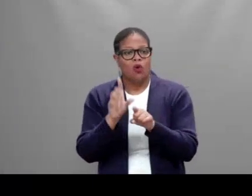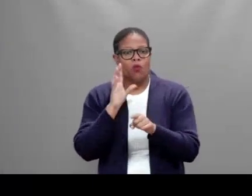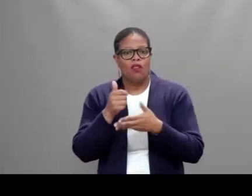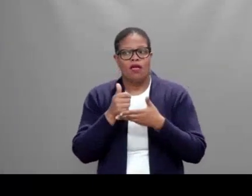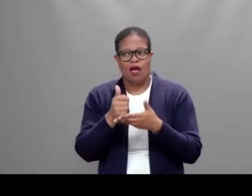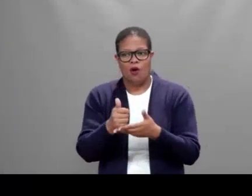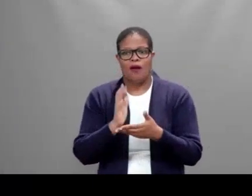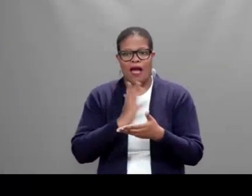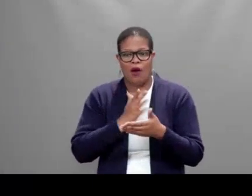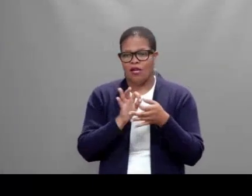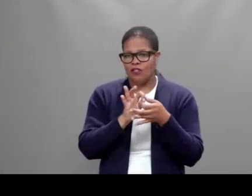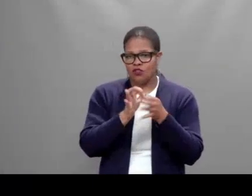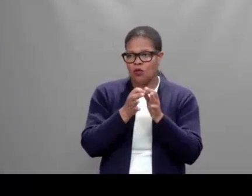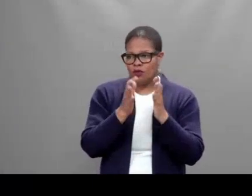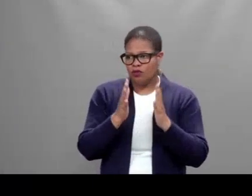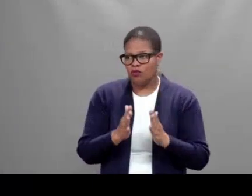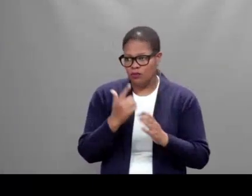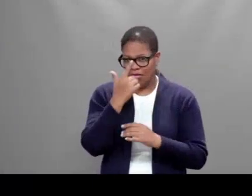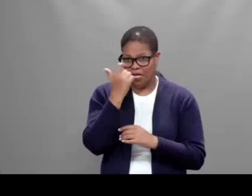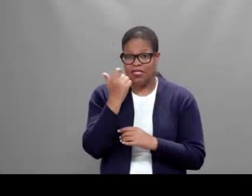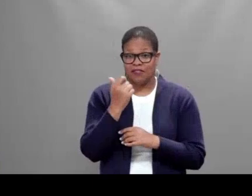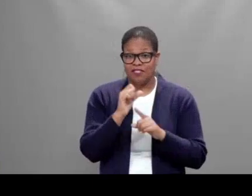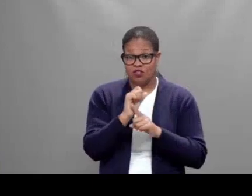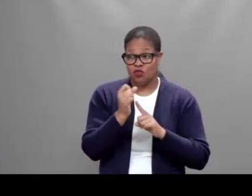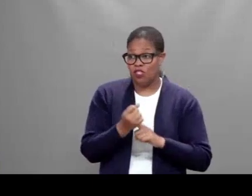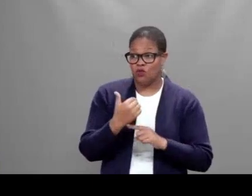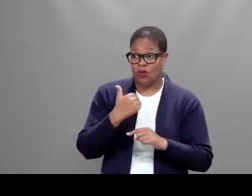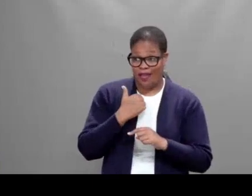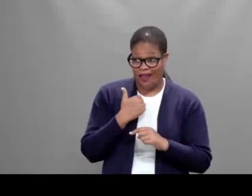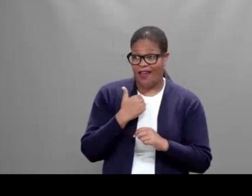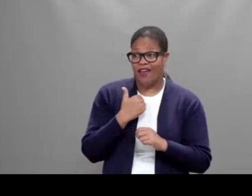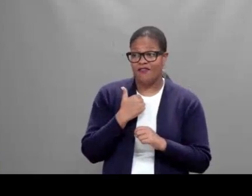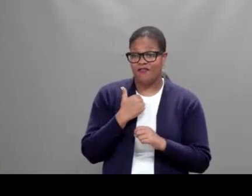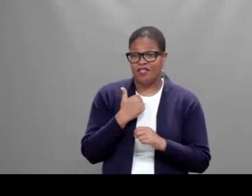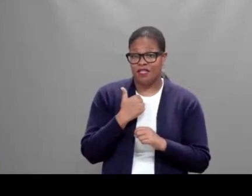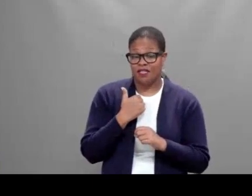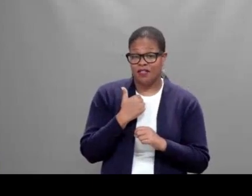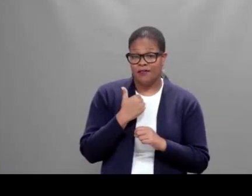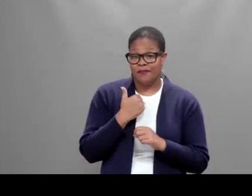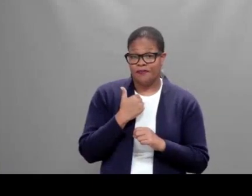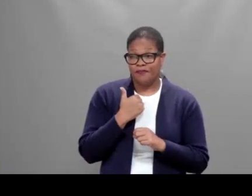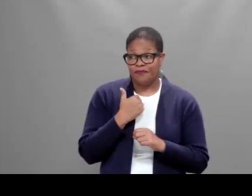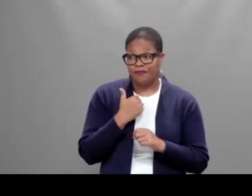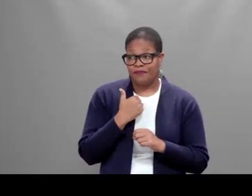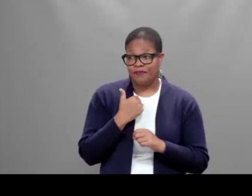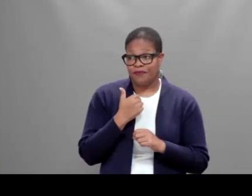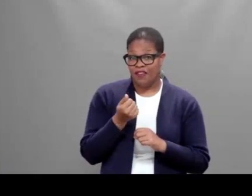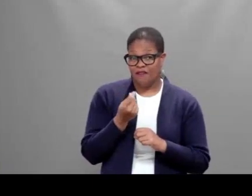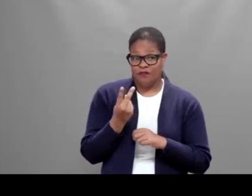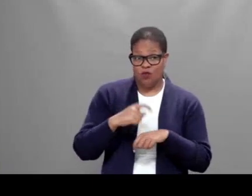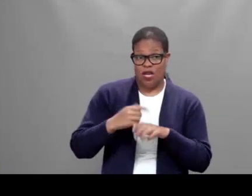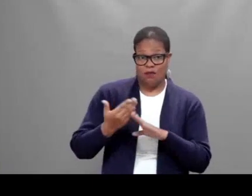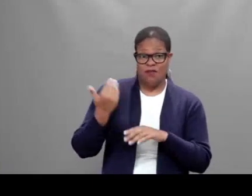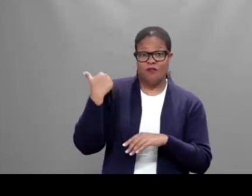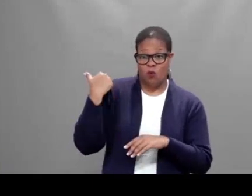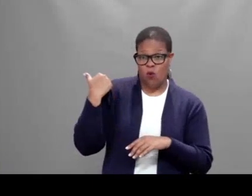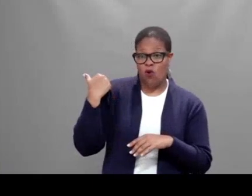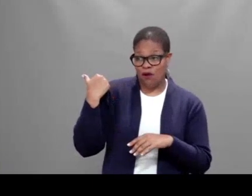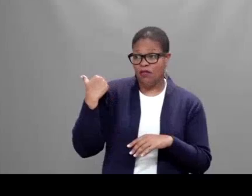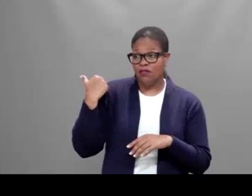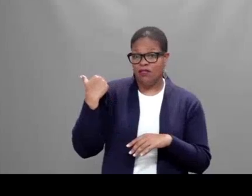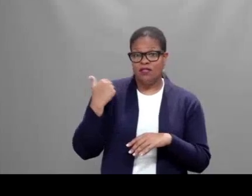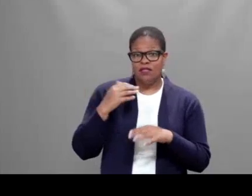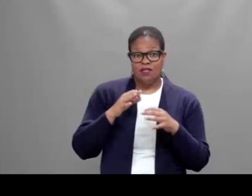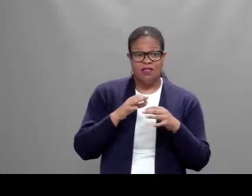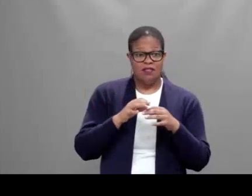also our interpreters because of the situation we had a couple of times before where